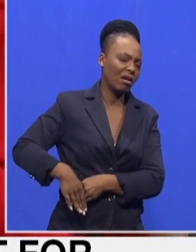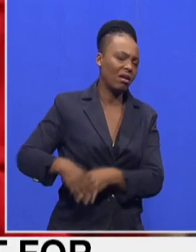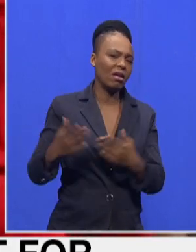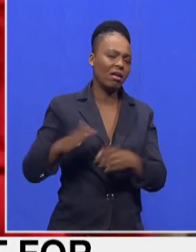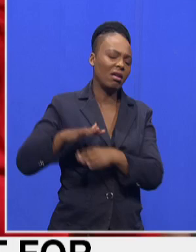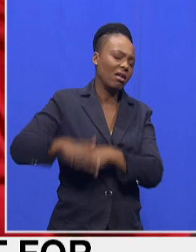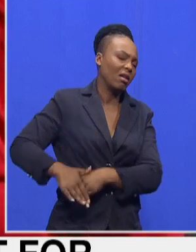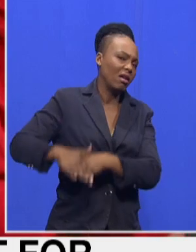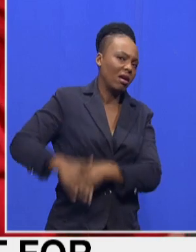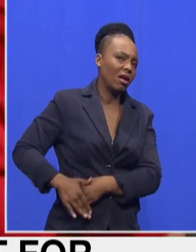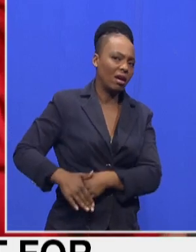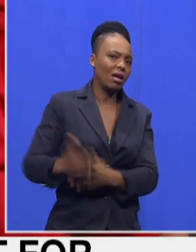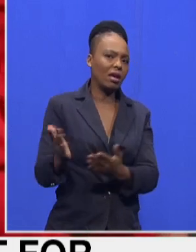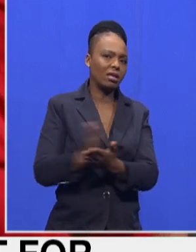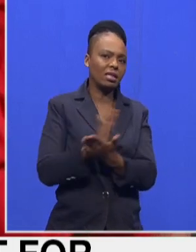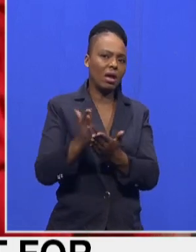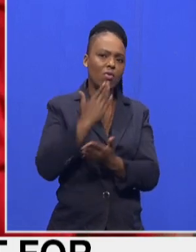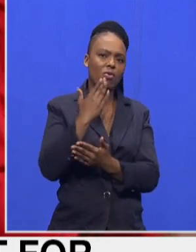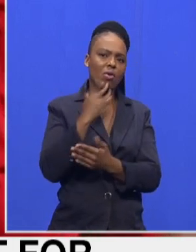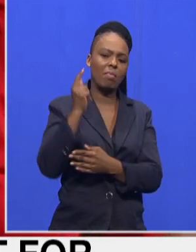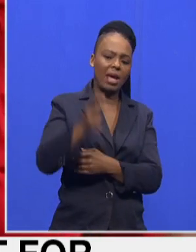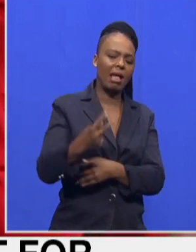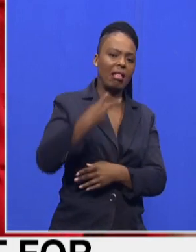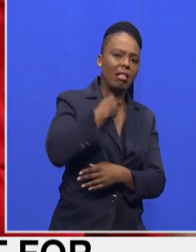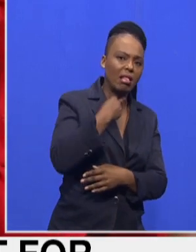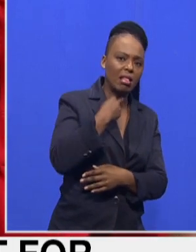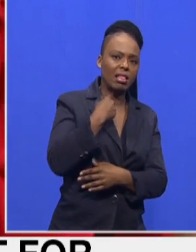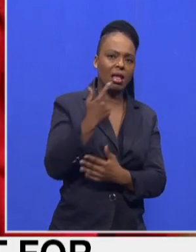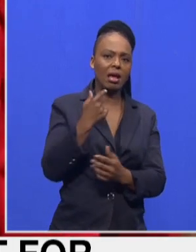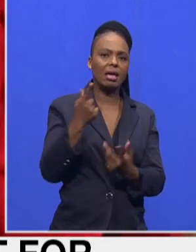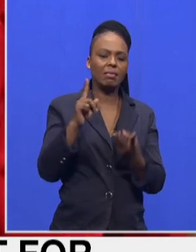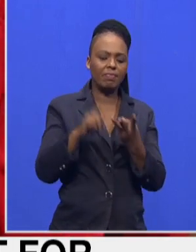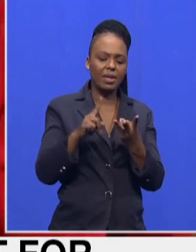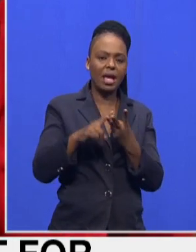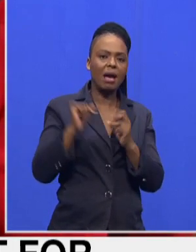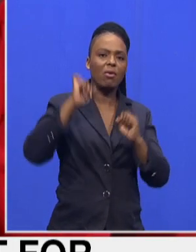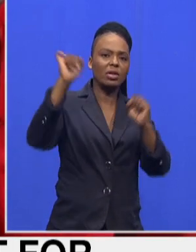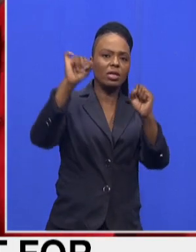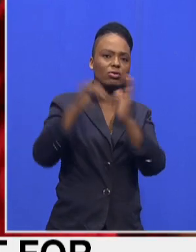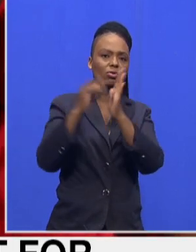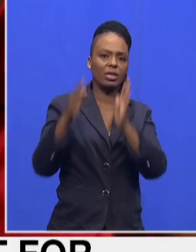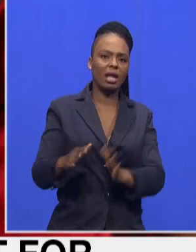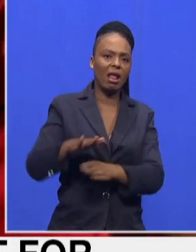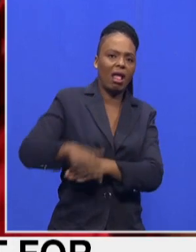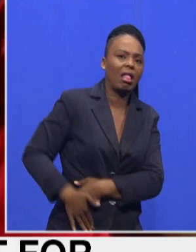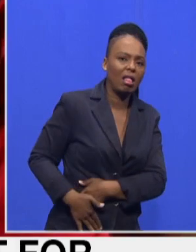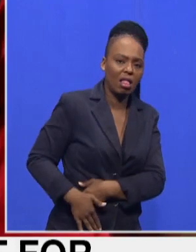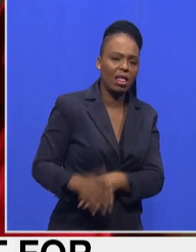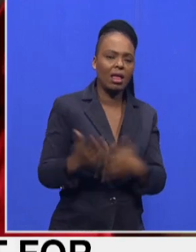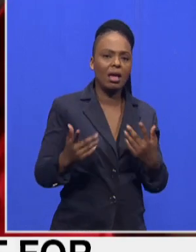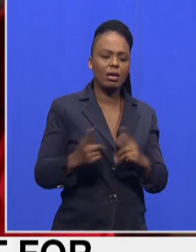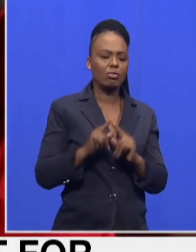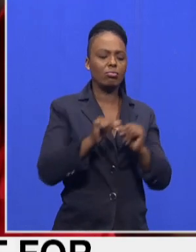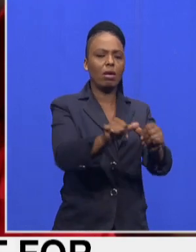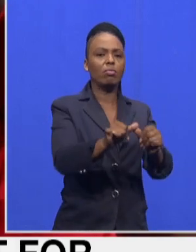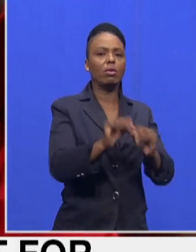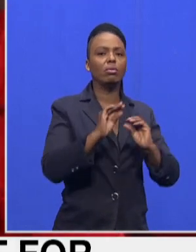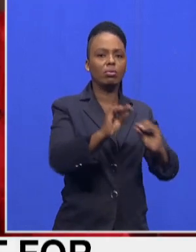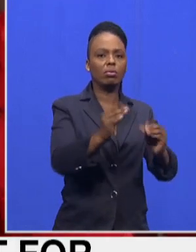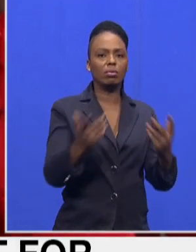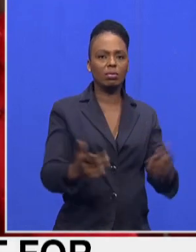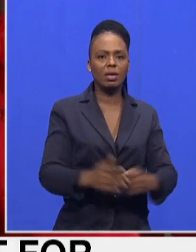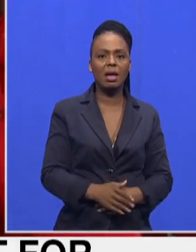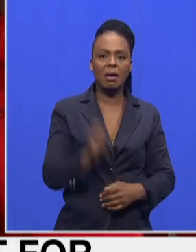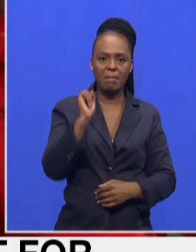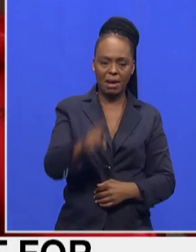are impacted by the fee block, but also those that are protesting as well in the interim. Yes, so that's the stance UCT is taking against us marginalized.